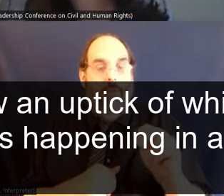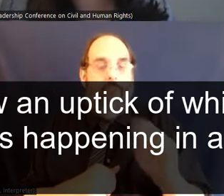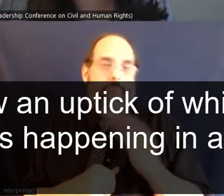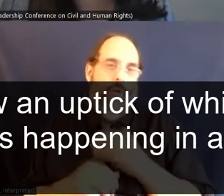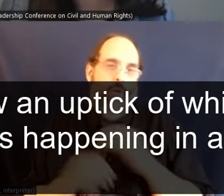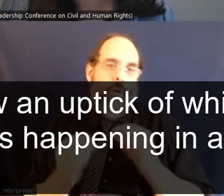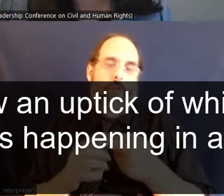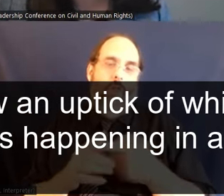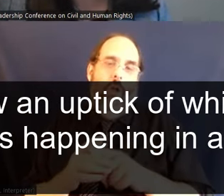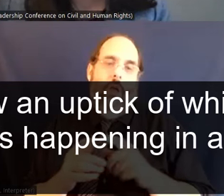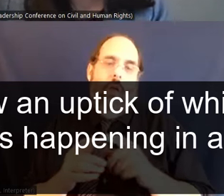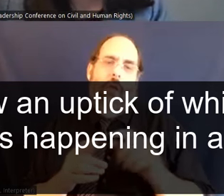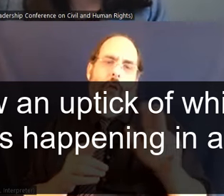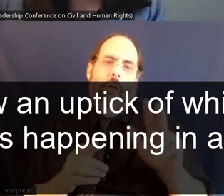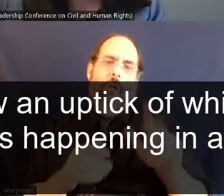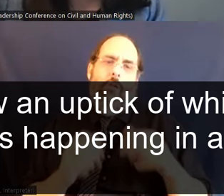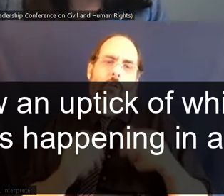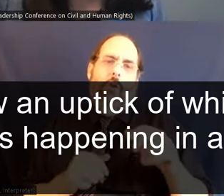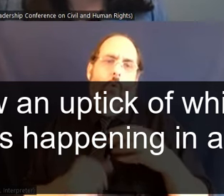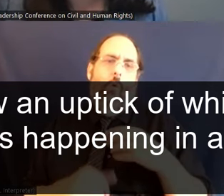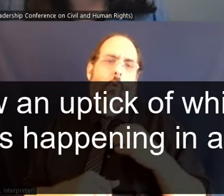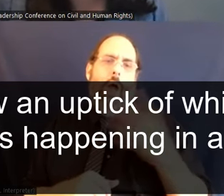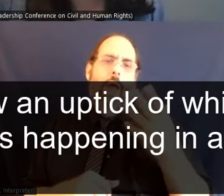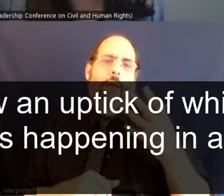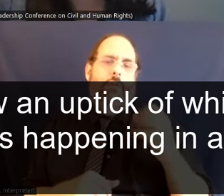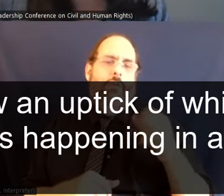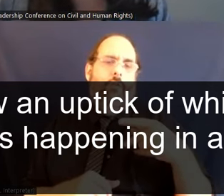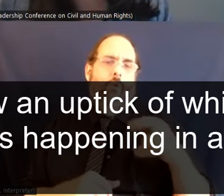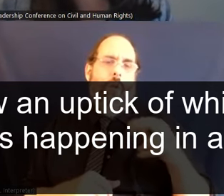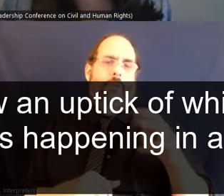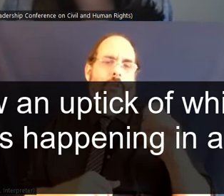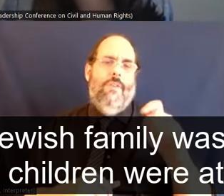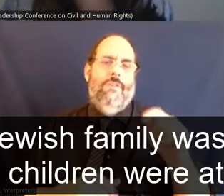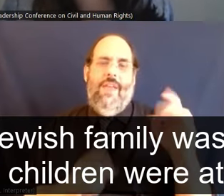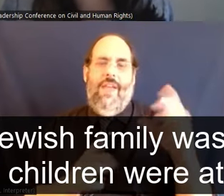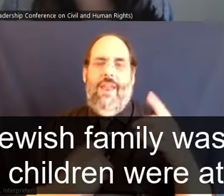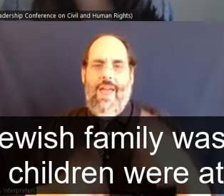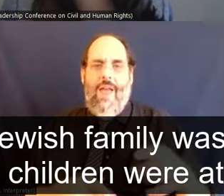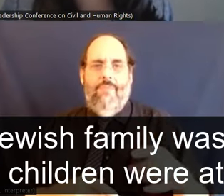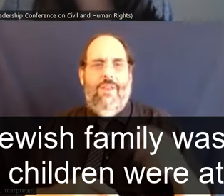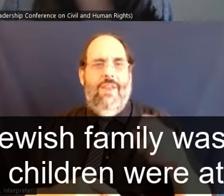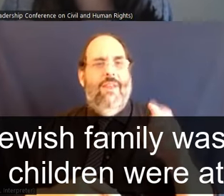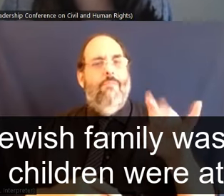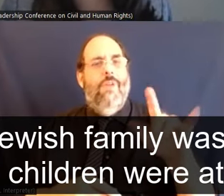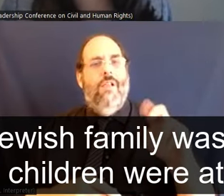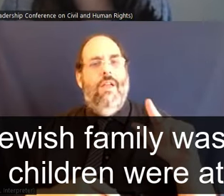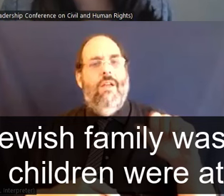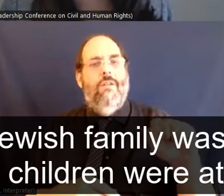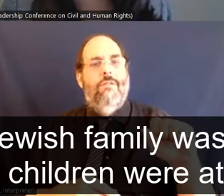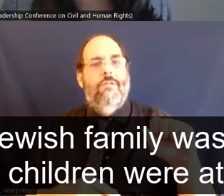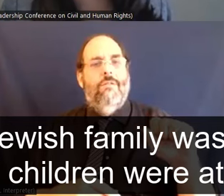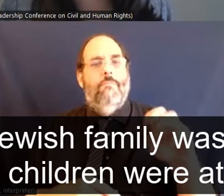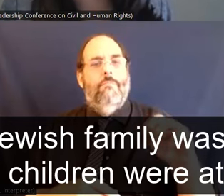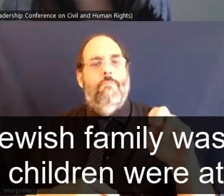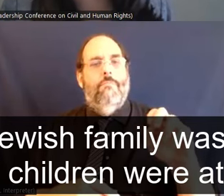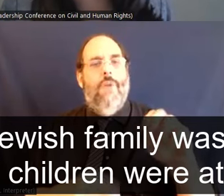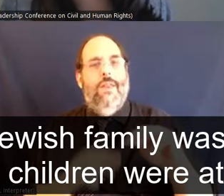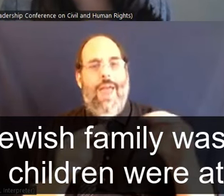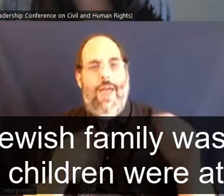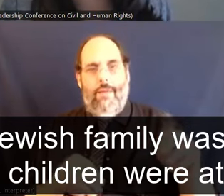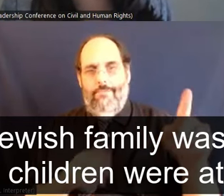uptick of white supremacist hate that was happening in a town in Billings, Montana. And when a Jewish family